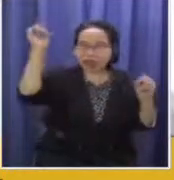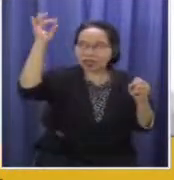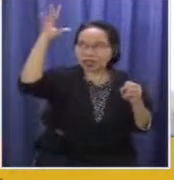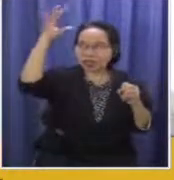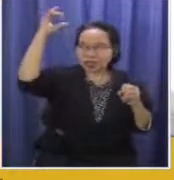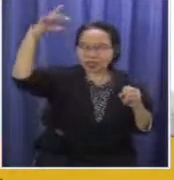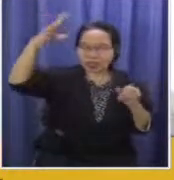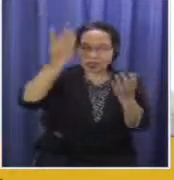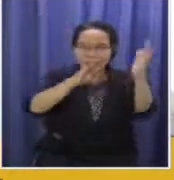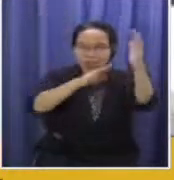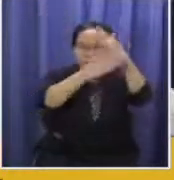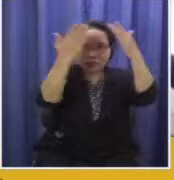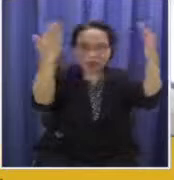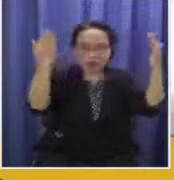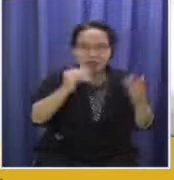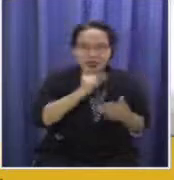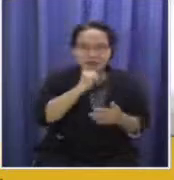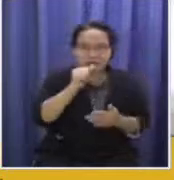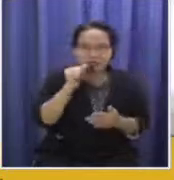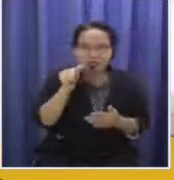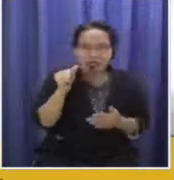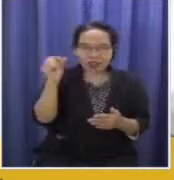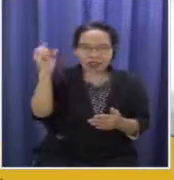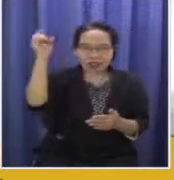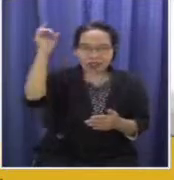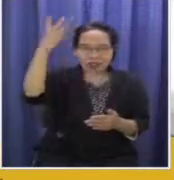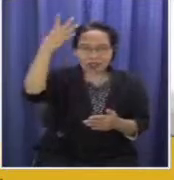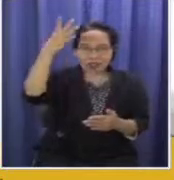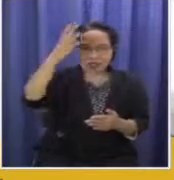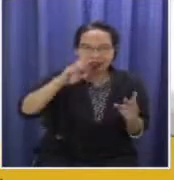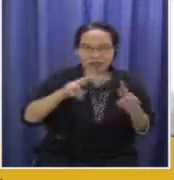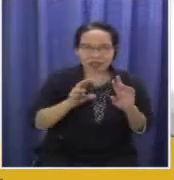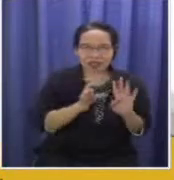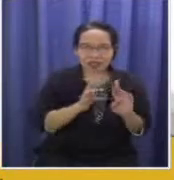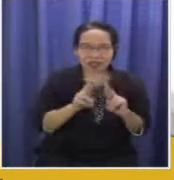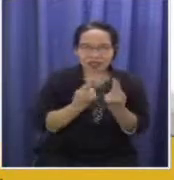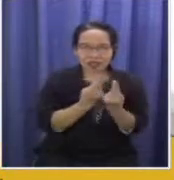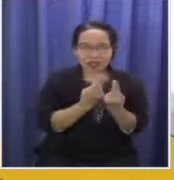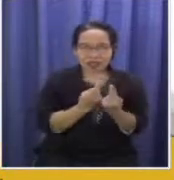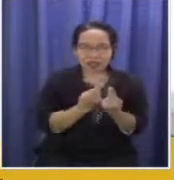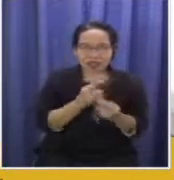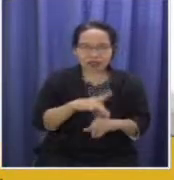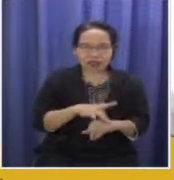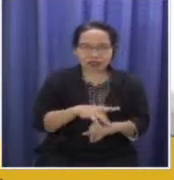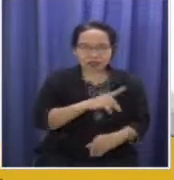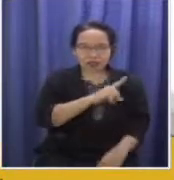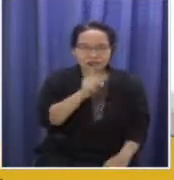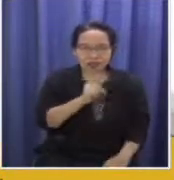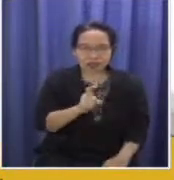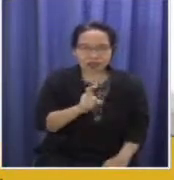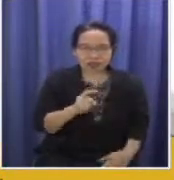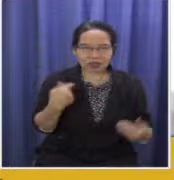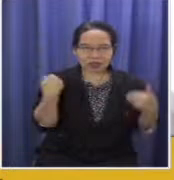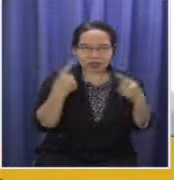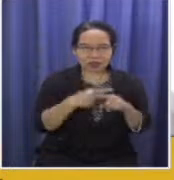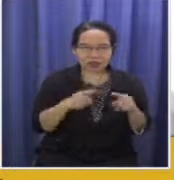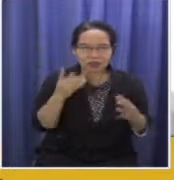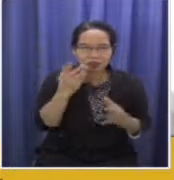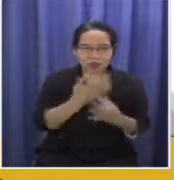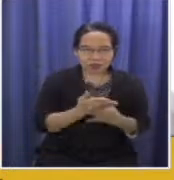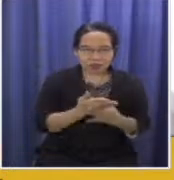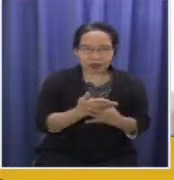not exactly the light relative to the earth. So your question is that, is there a difference